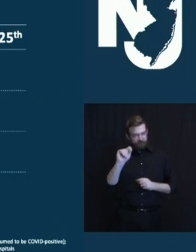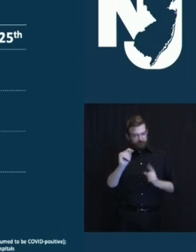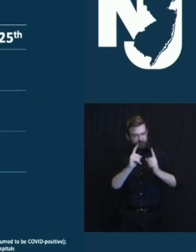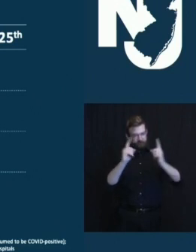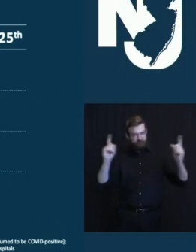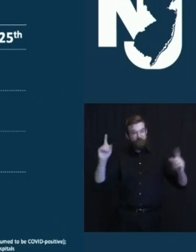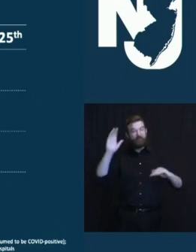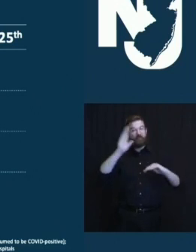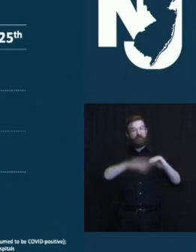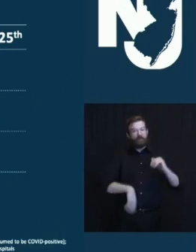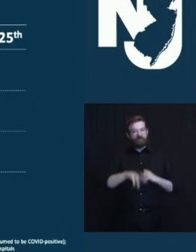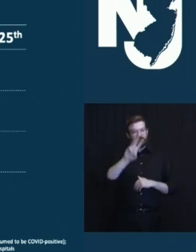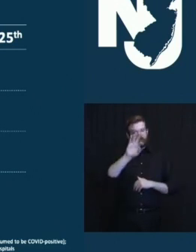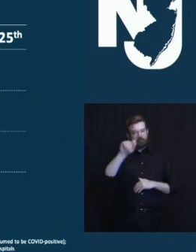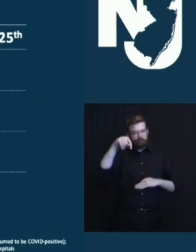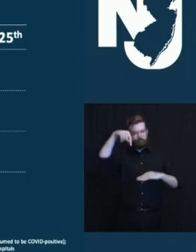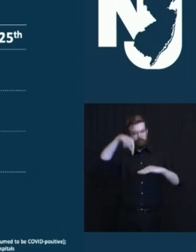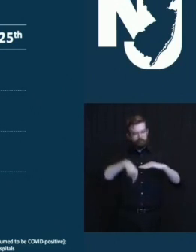county, our state, and our nation.